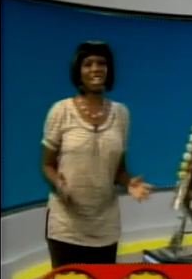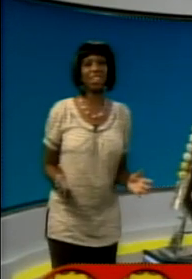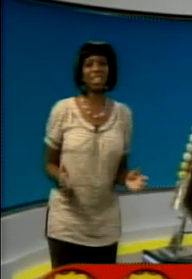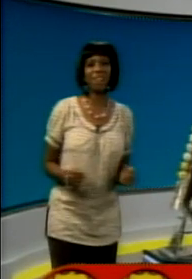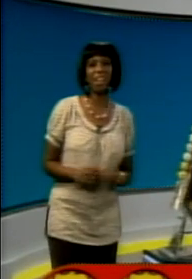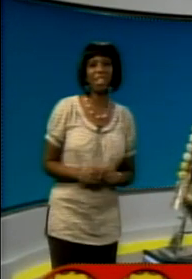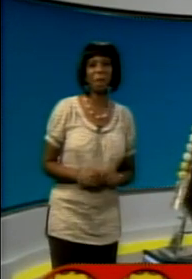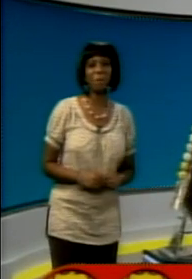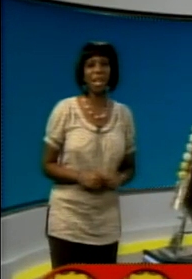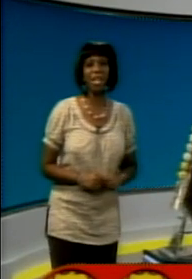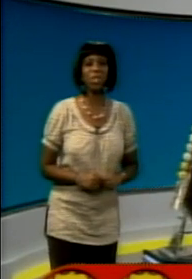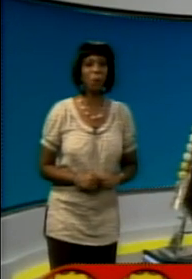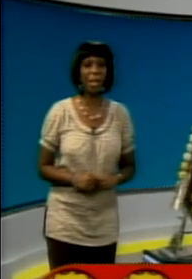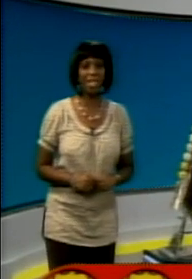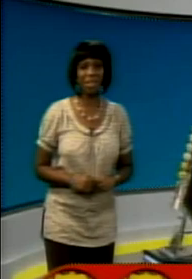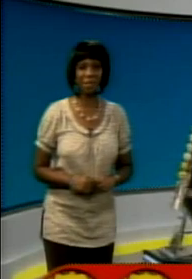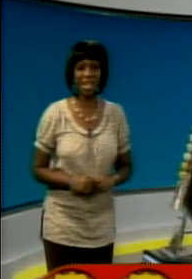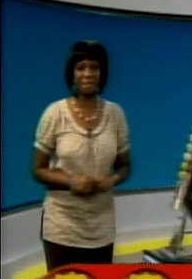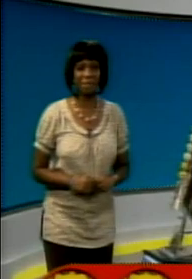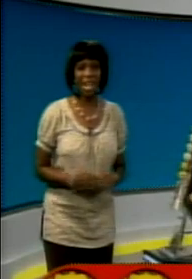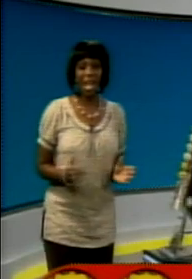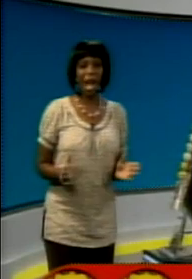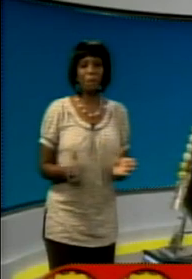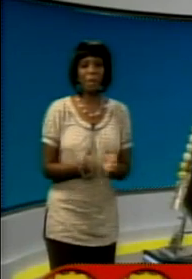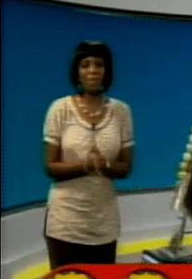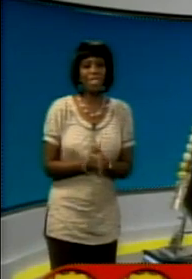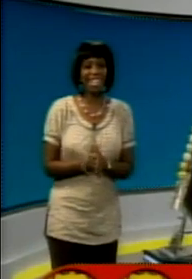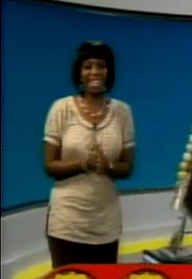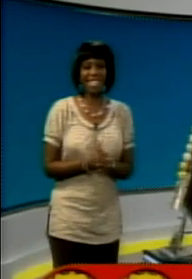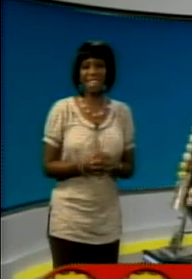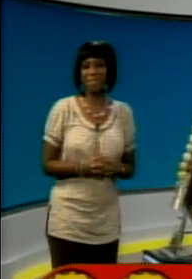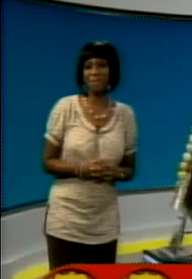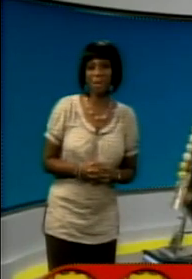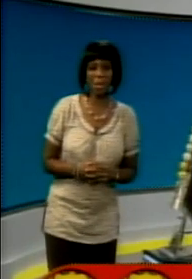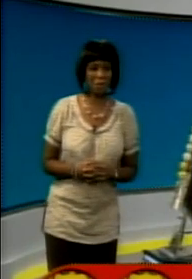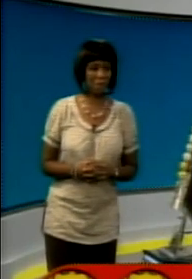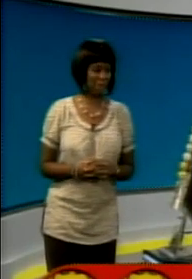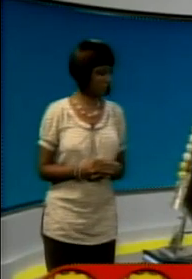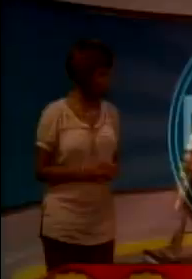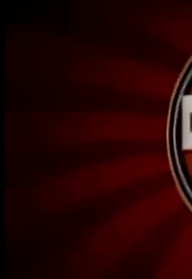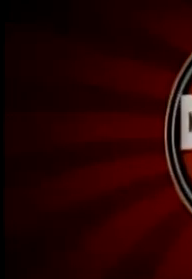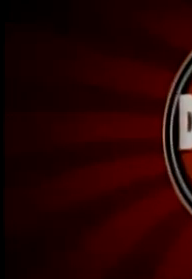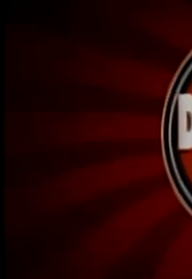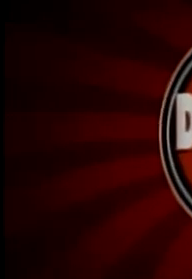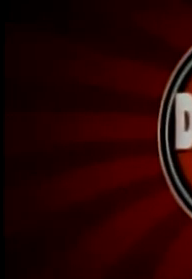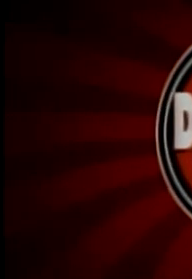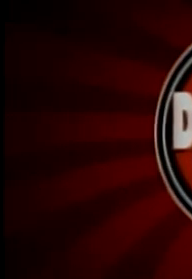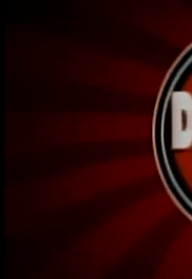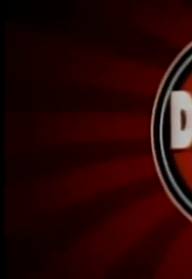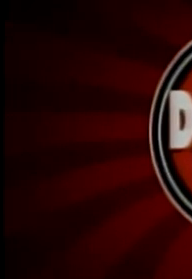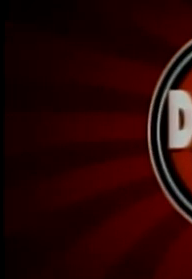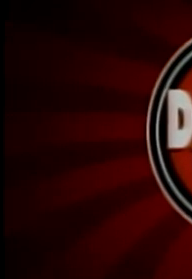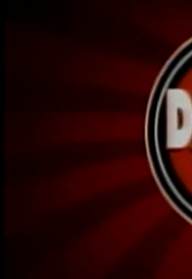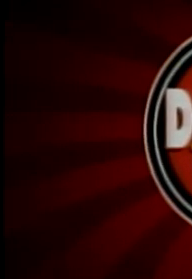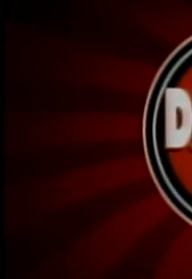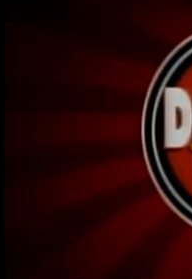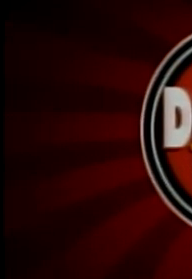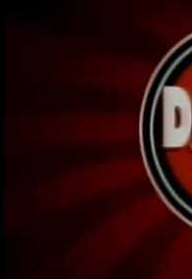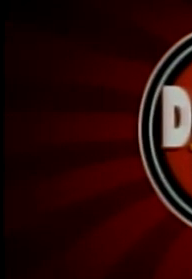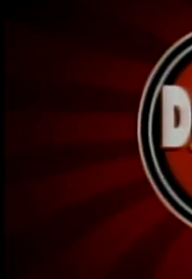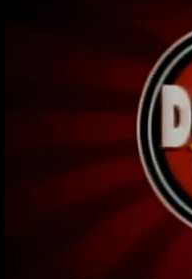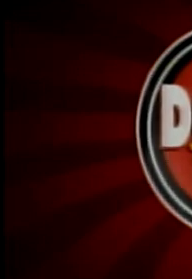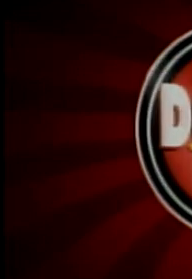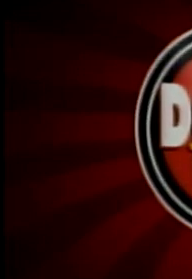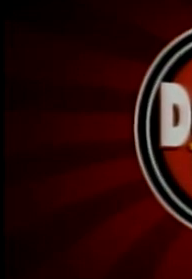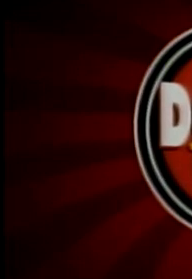And our seventh and final number is 23. I'll repeat those lucky seven for you. 18,